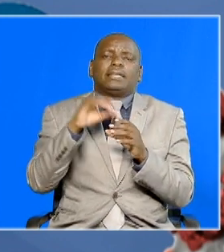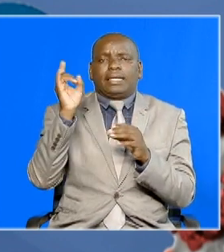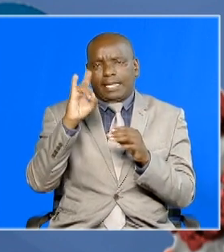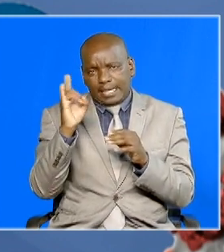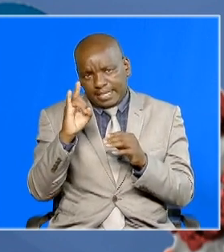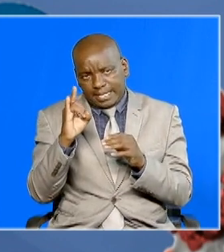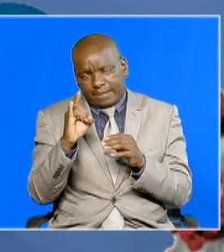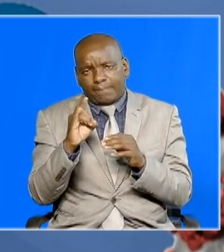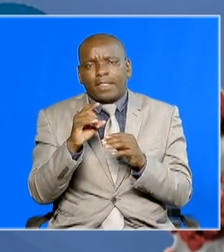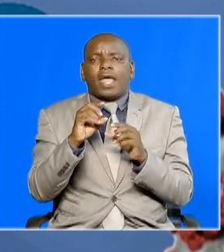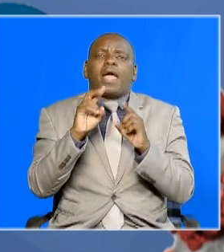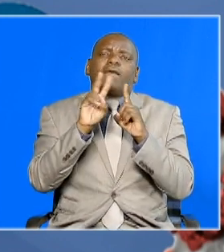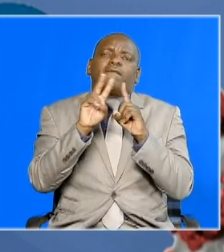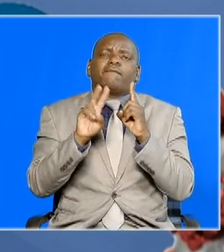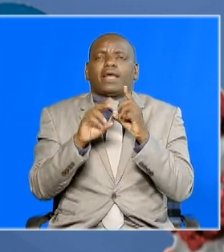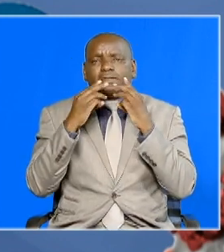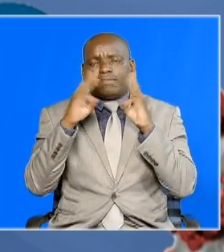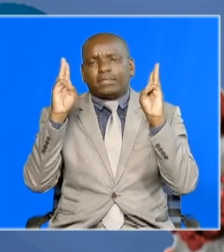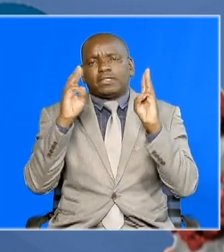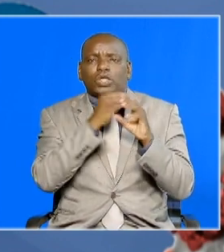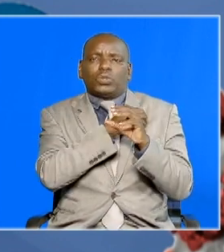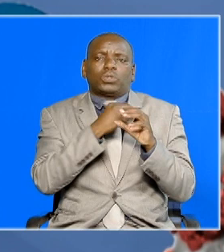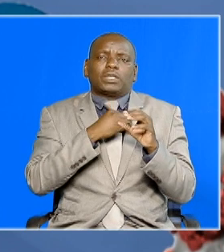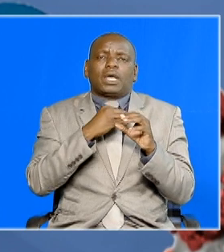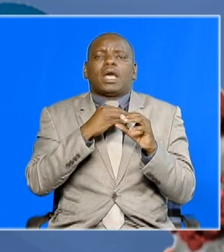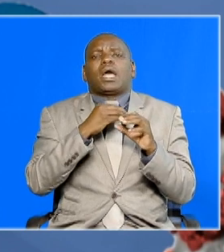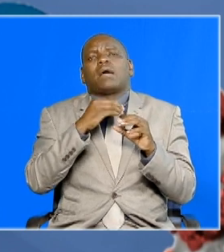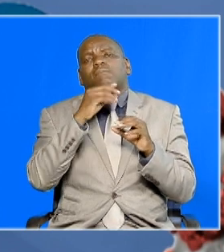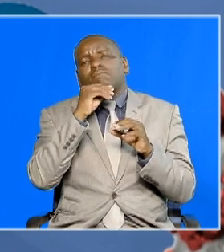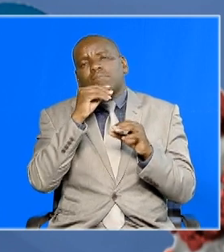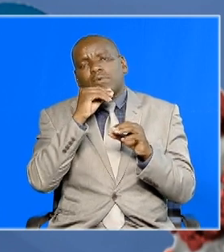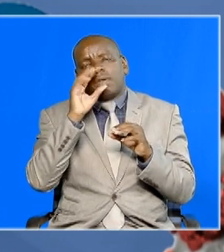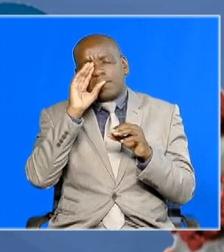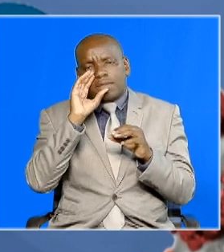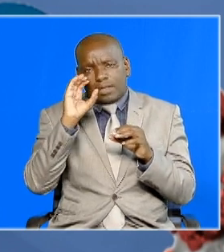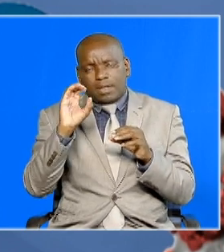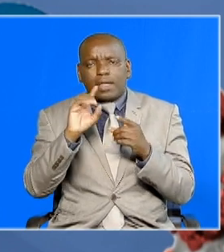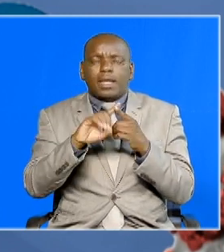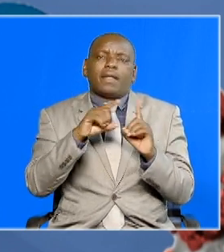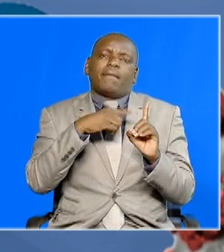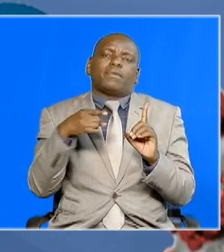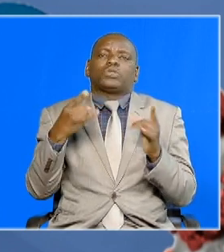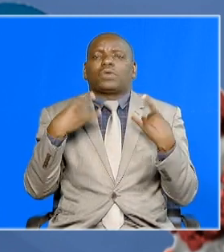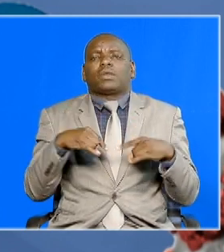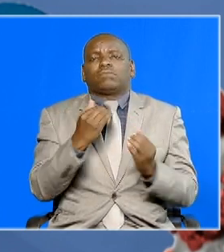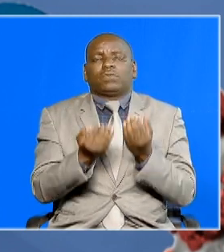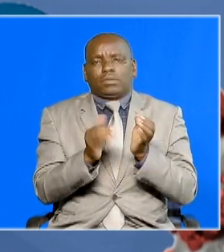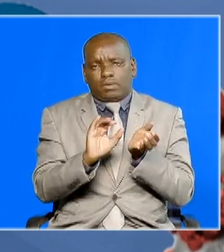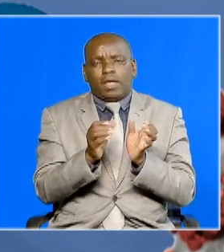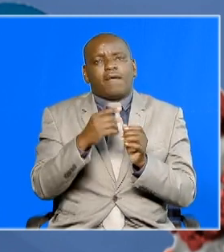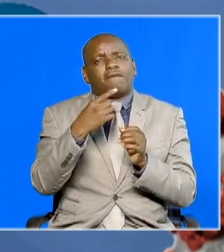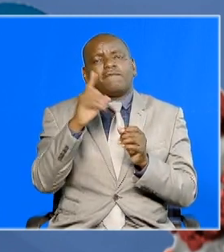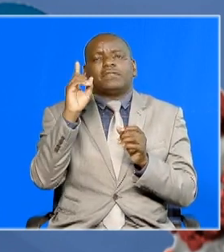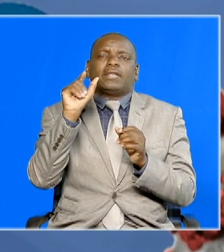Hospital, the Vice President, Dr. Sichi Wenga, who is also the Minister of Health and Childcare, was the very